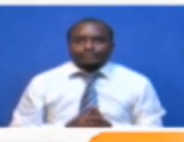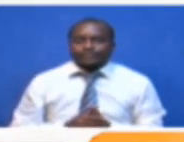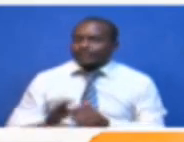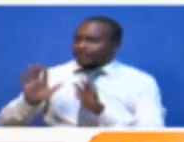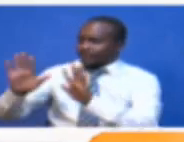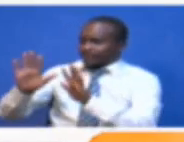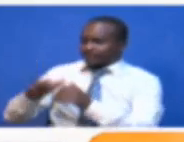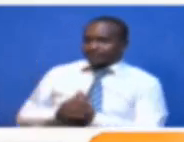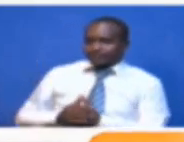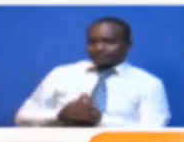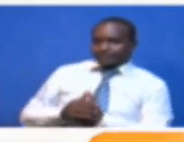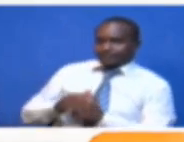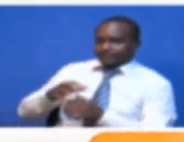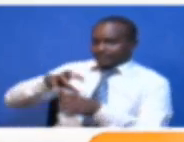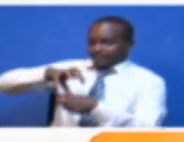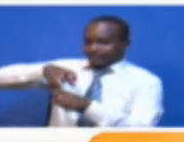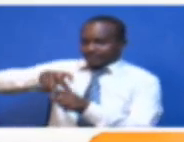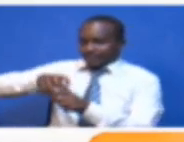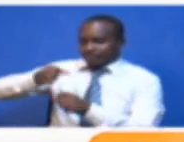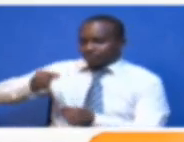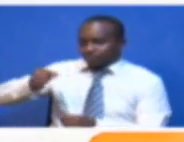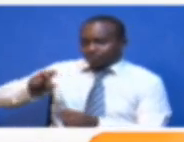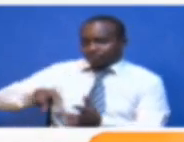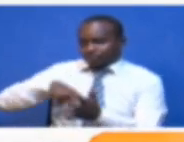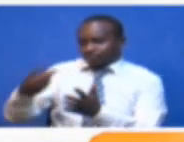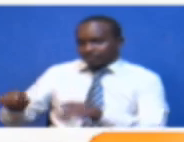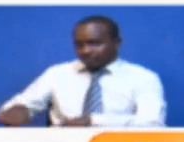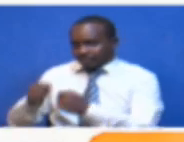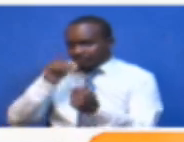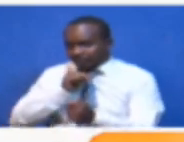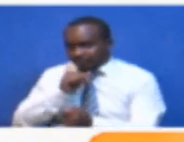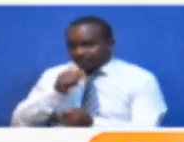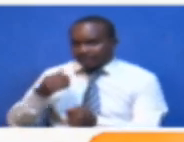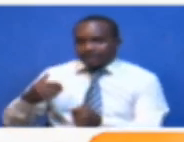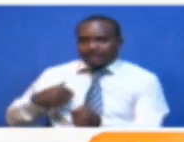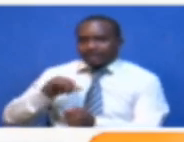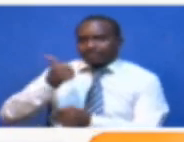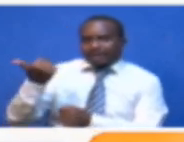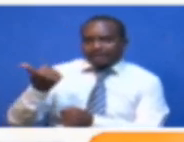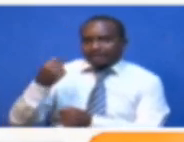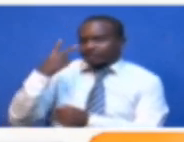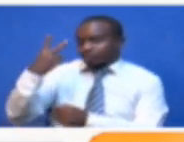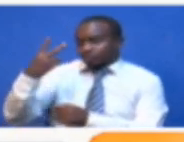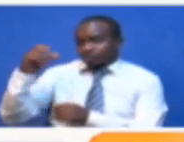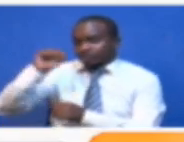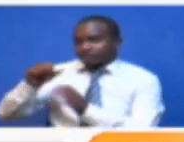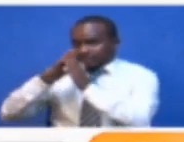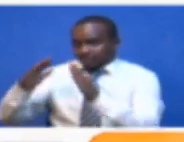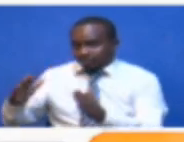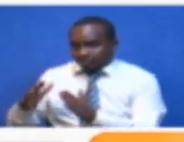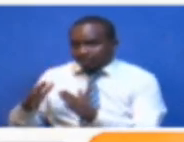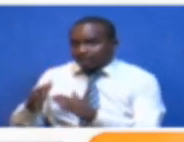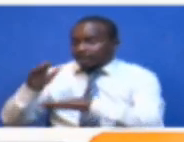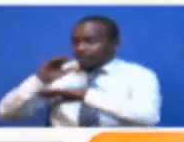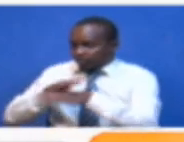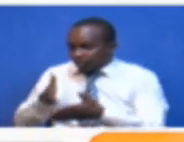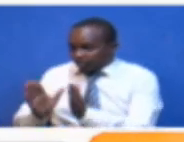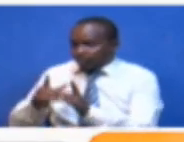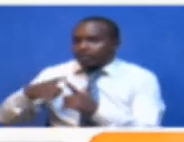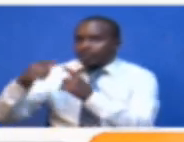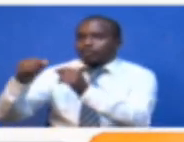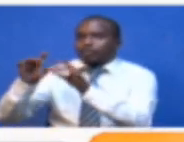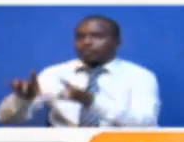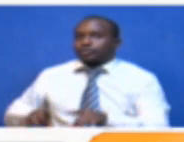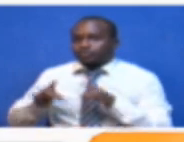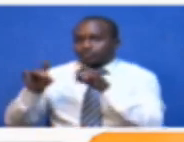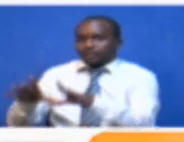So Fimbo ya nyayo has fallen and broken. Yes. He's got a couple of spare ones at State House Nairobi. Yes. You are on your way to Australia, but you're